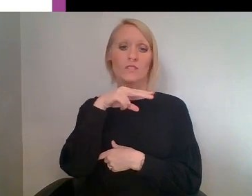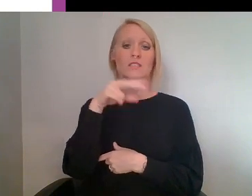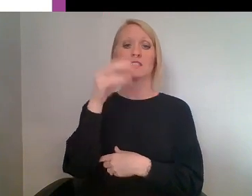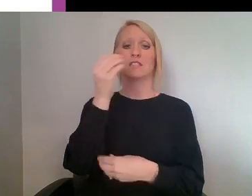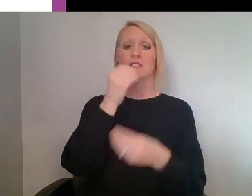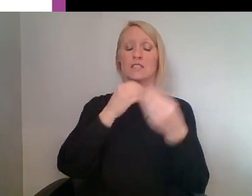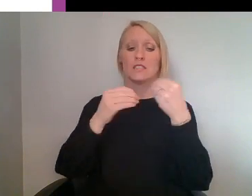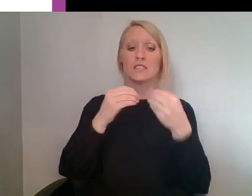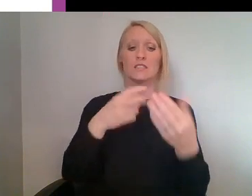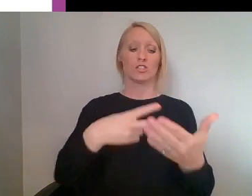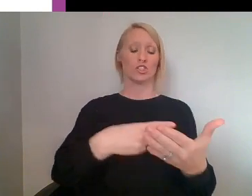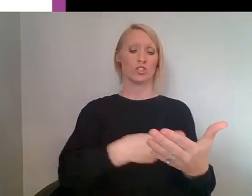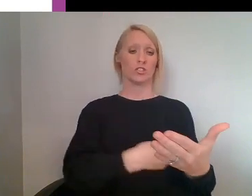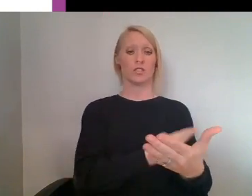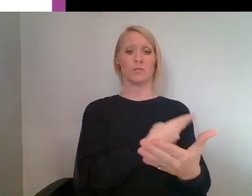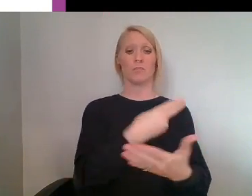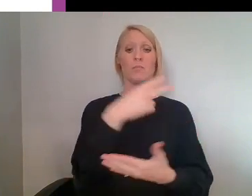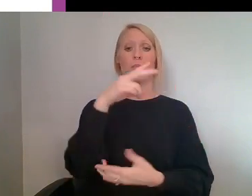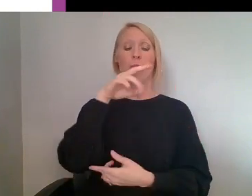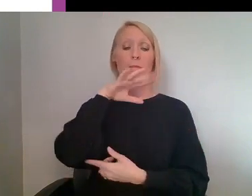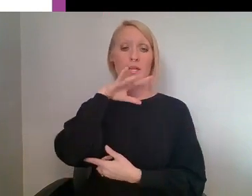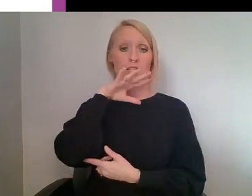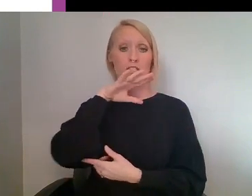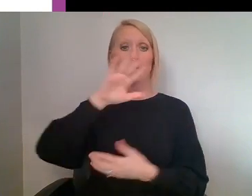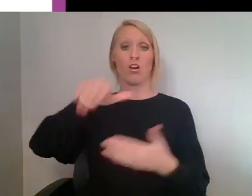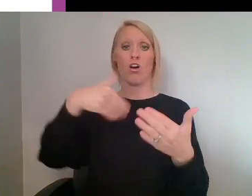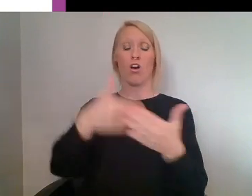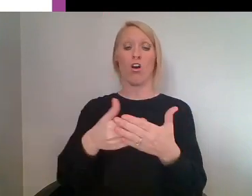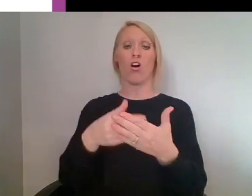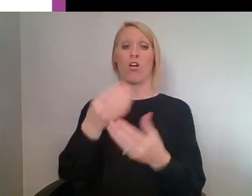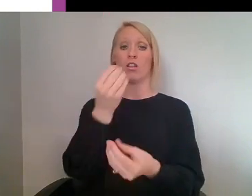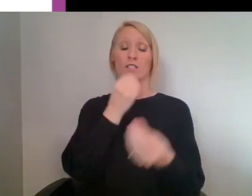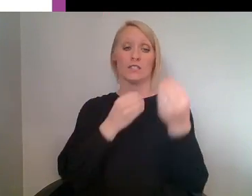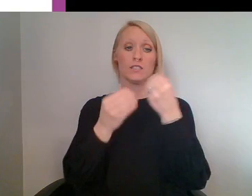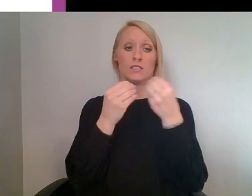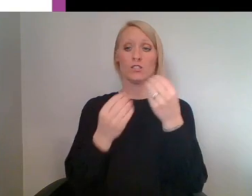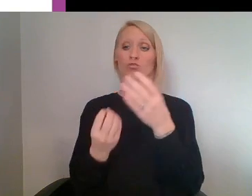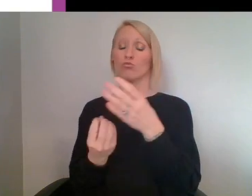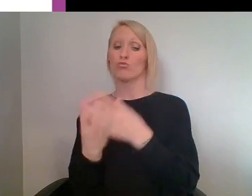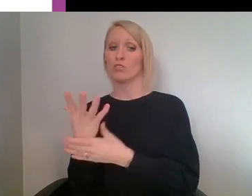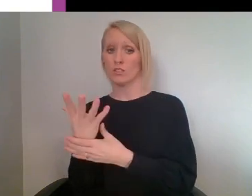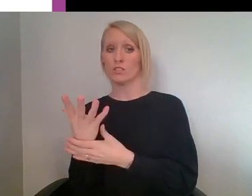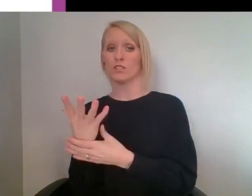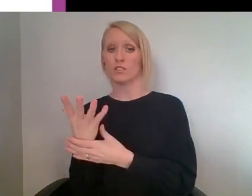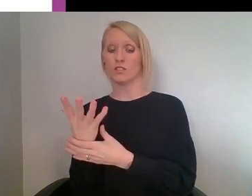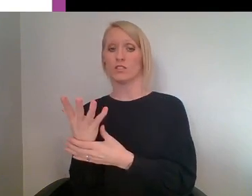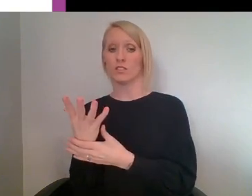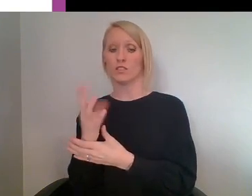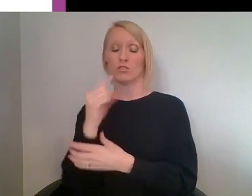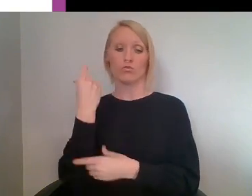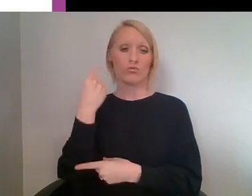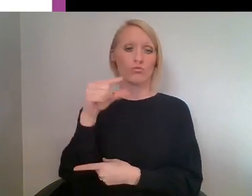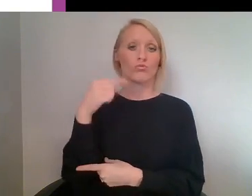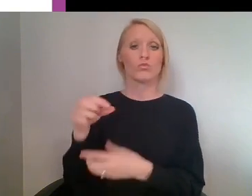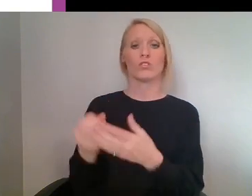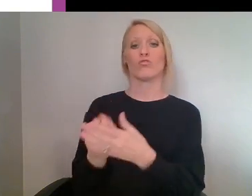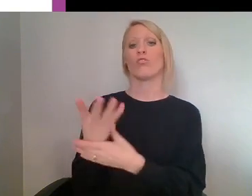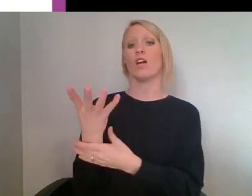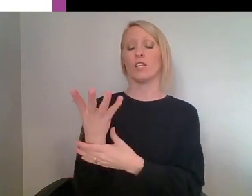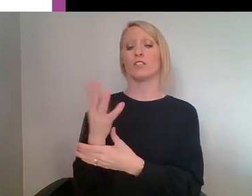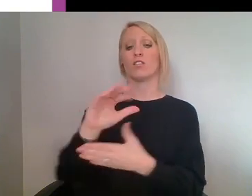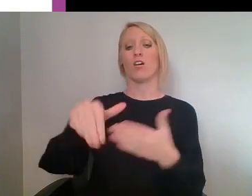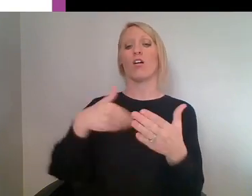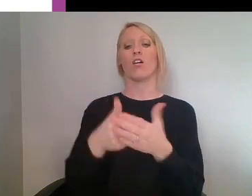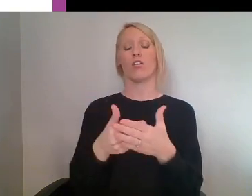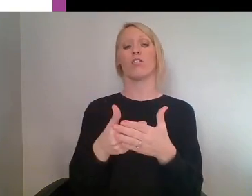they're eating all of the green stuff, right? You see cows in their pasture is nice green grass. They're eating that, and that's